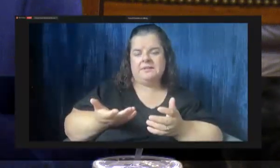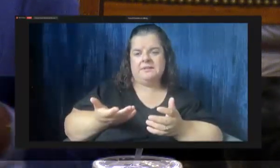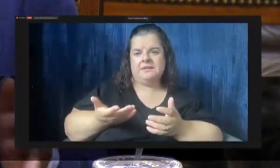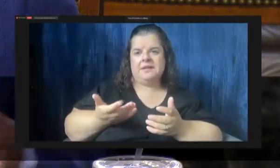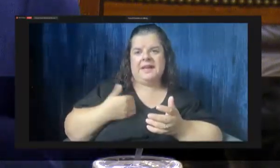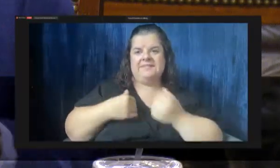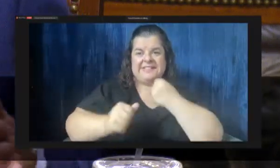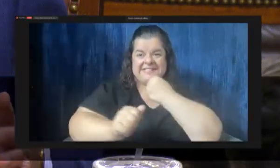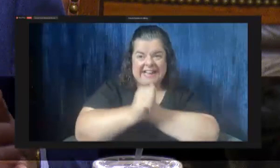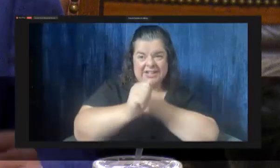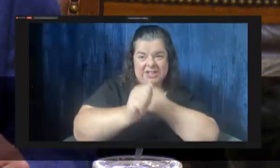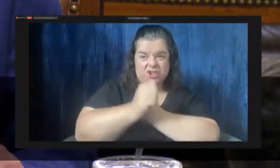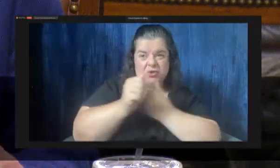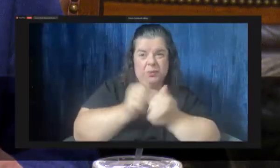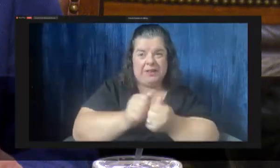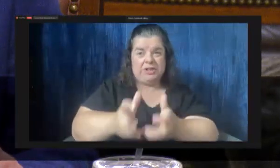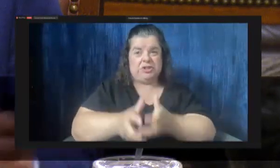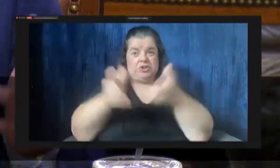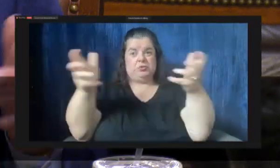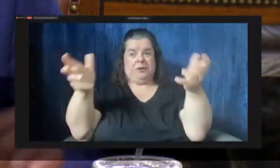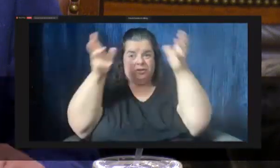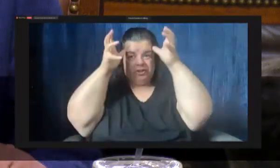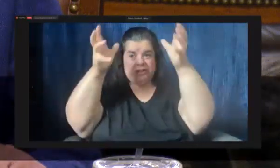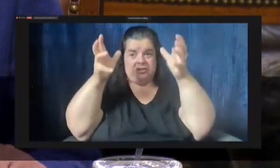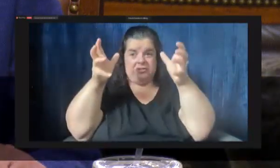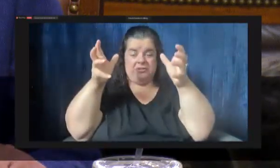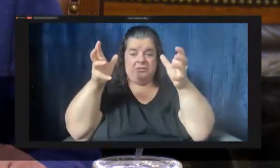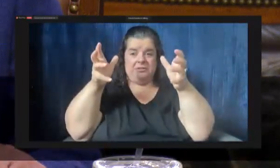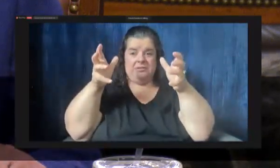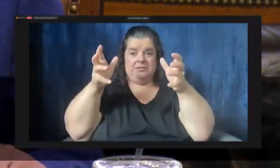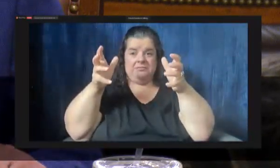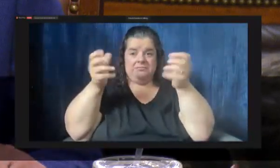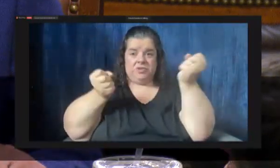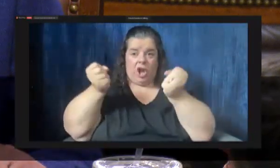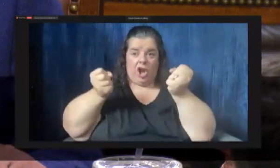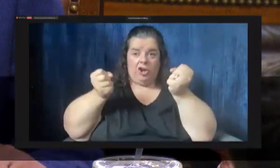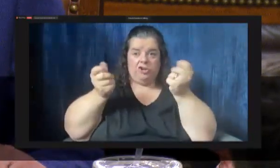in overpopulation of deer jumping out on our highways and people